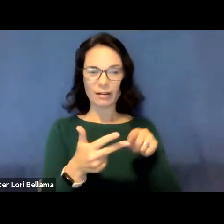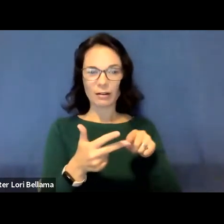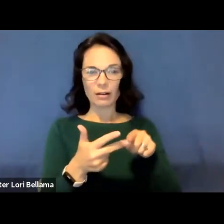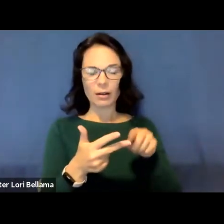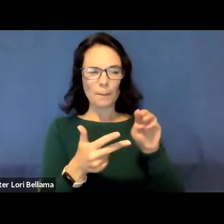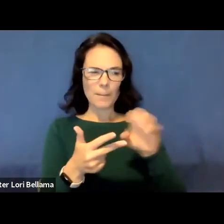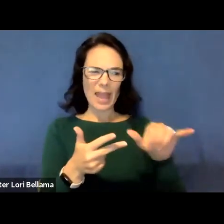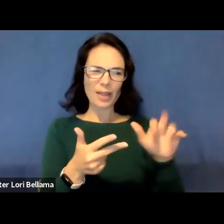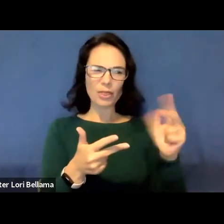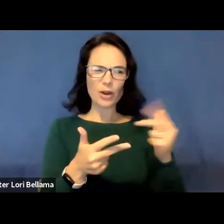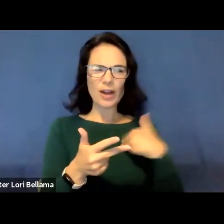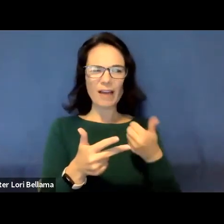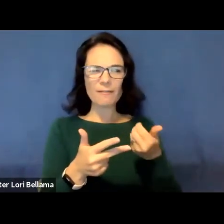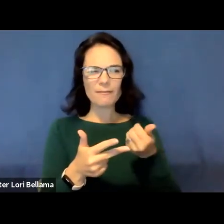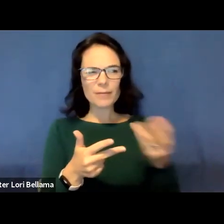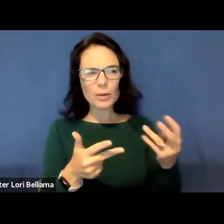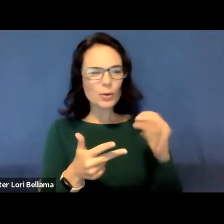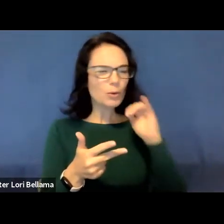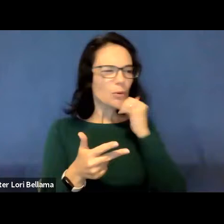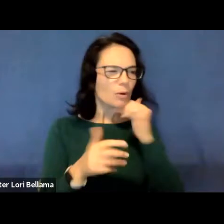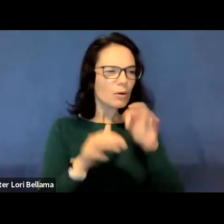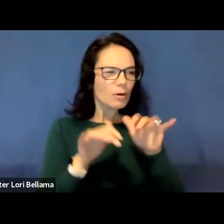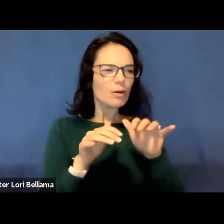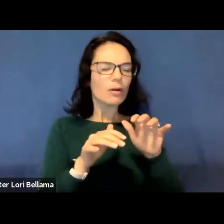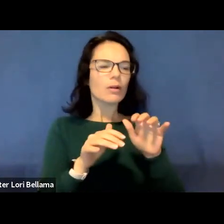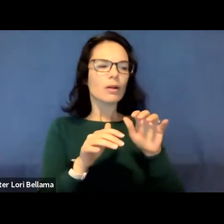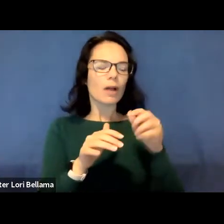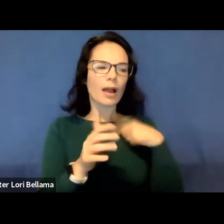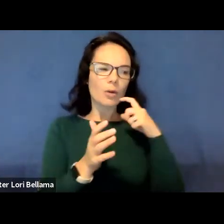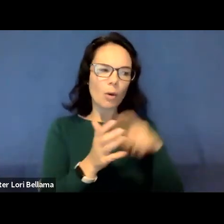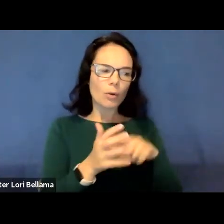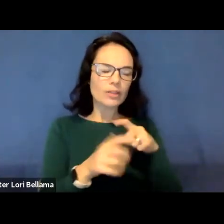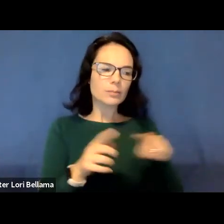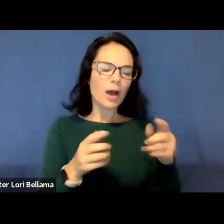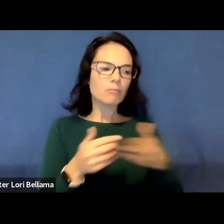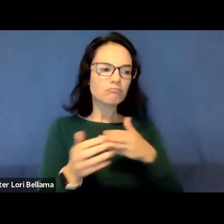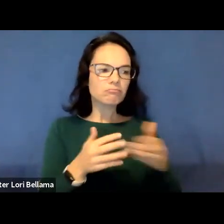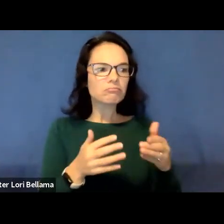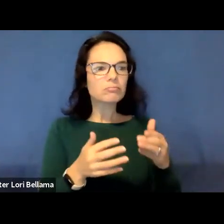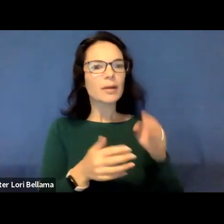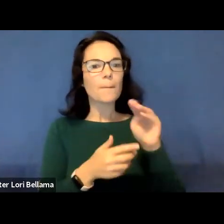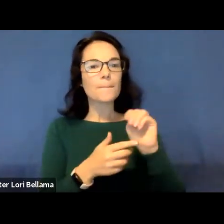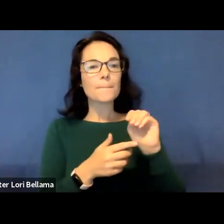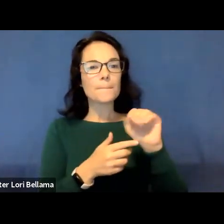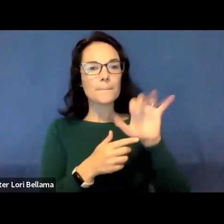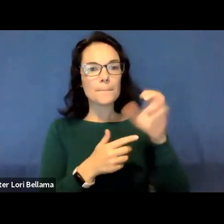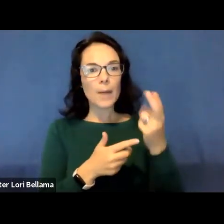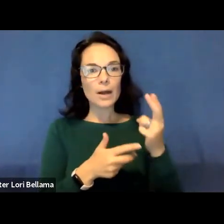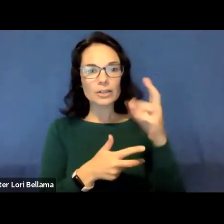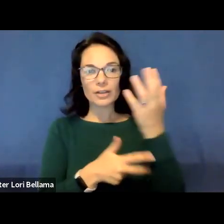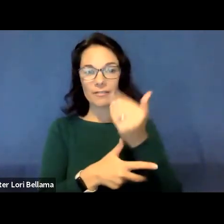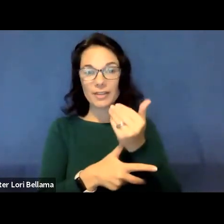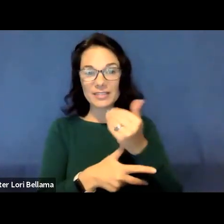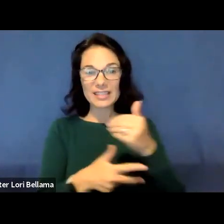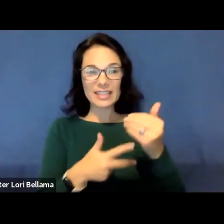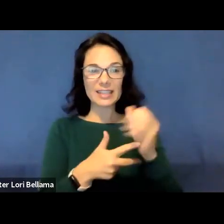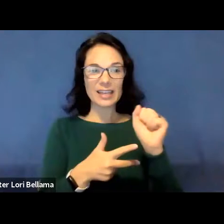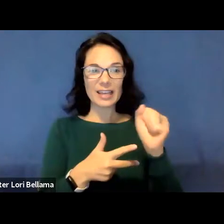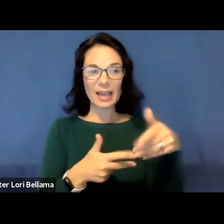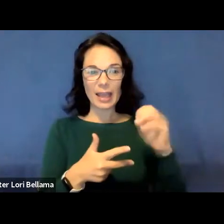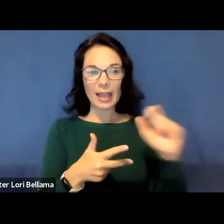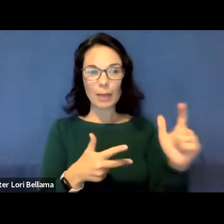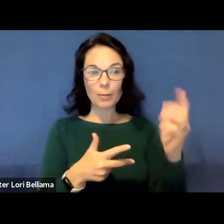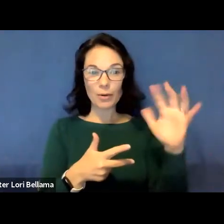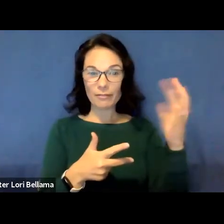clean those up before we post those. So all those in favor of approving the March 15th, April 5th, and May 3rd minutes,